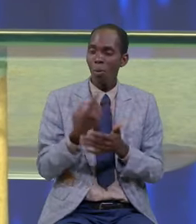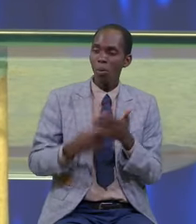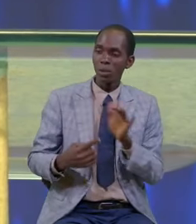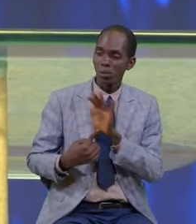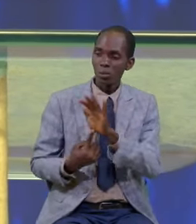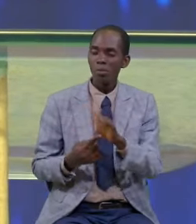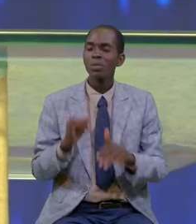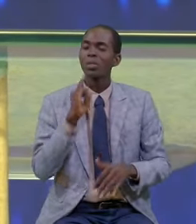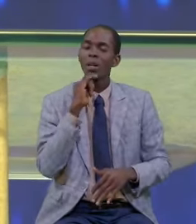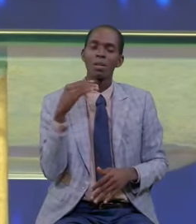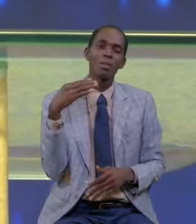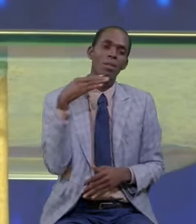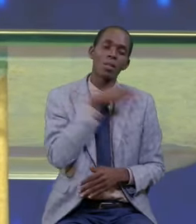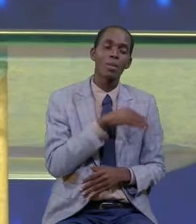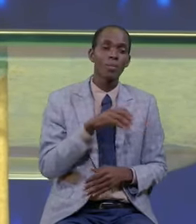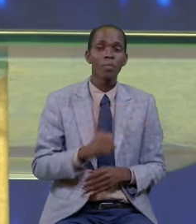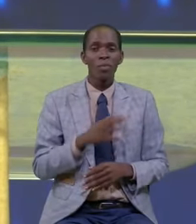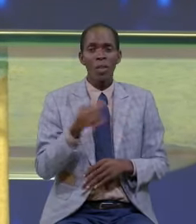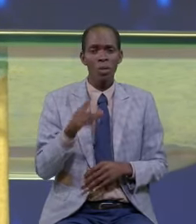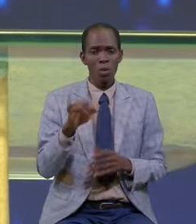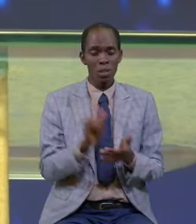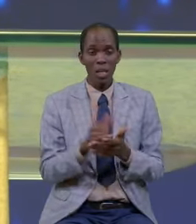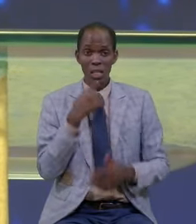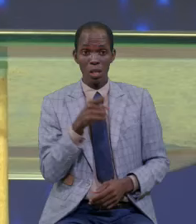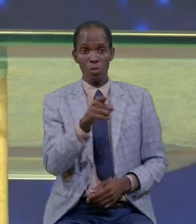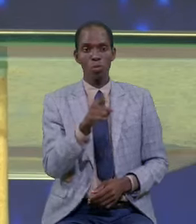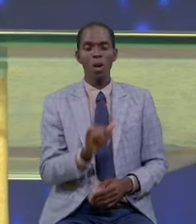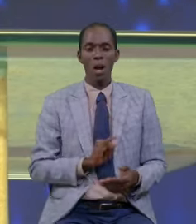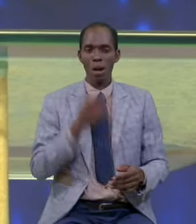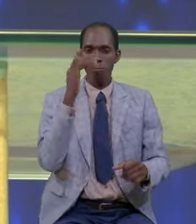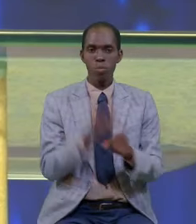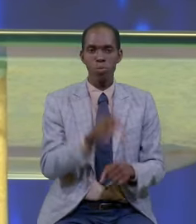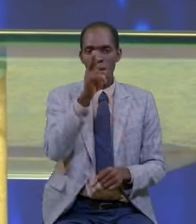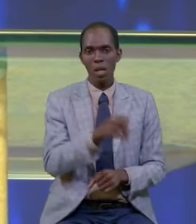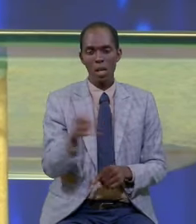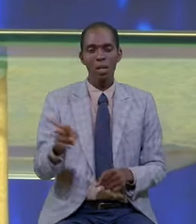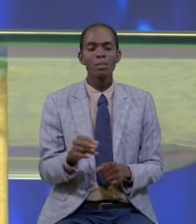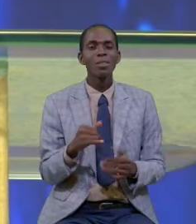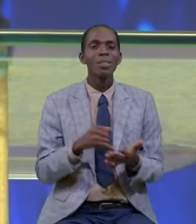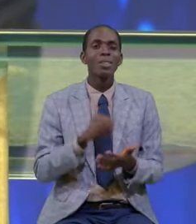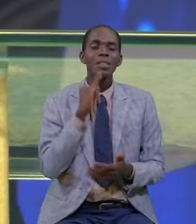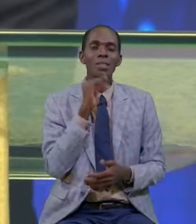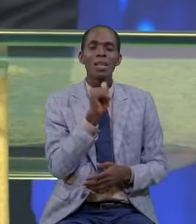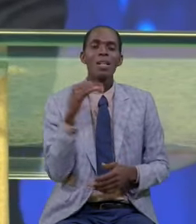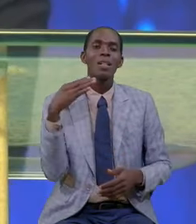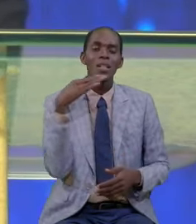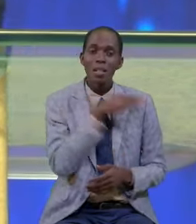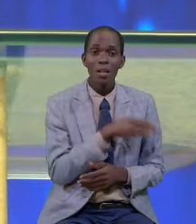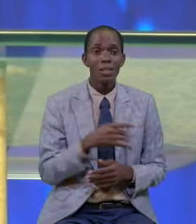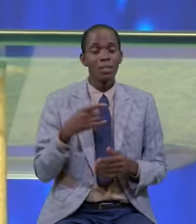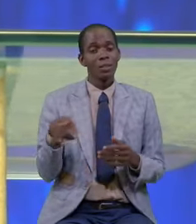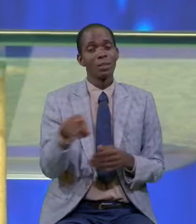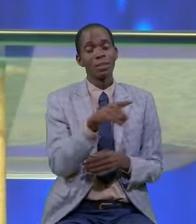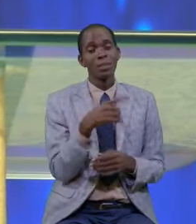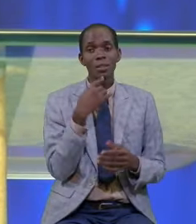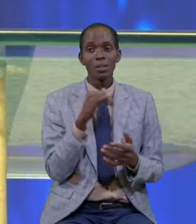Li and anyone that tells you I will finish you is a lie they say you will not cross